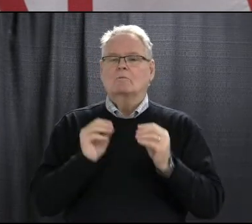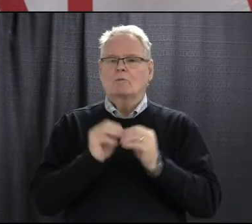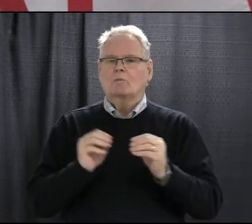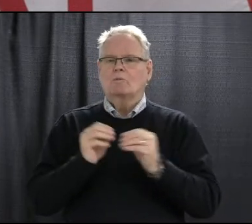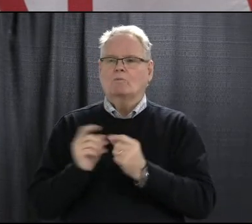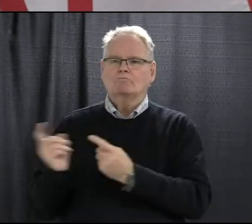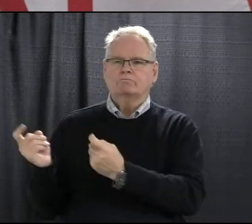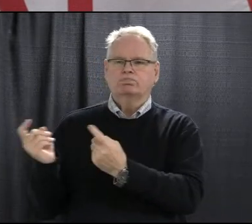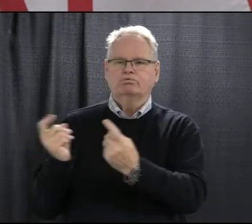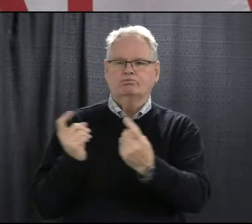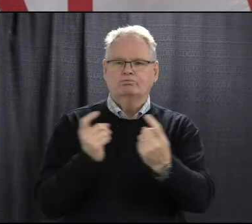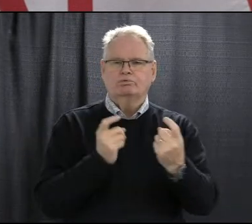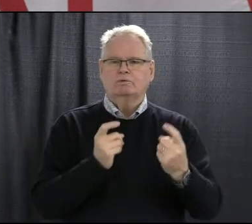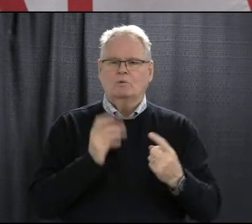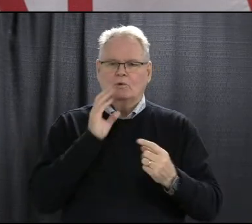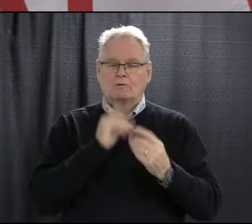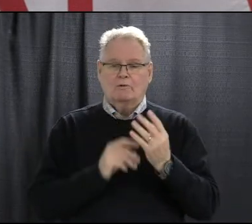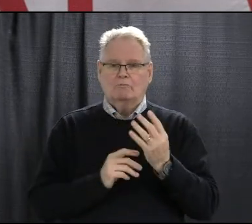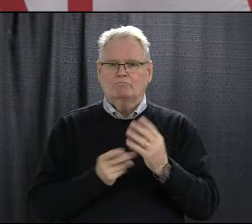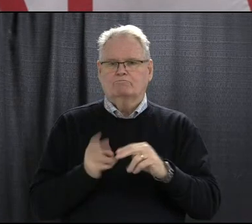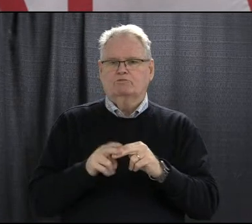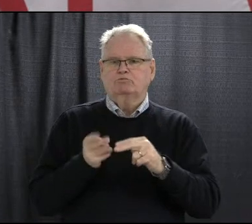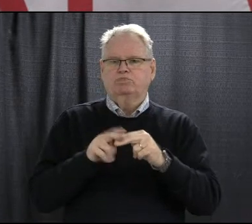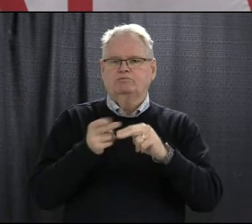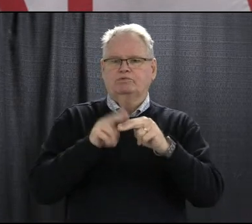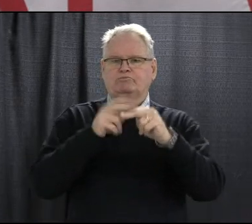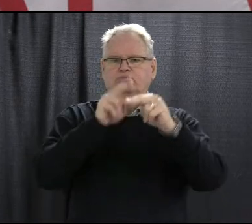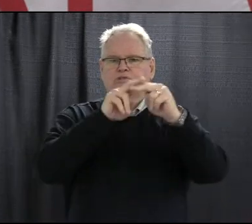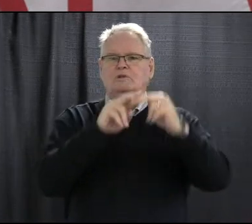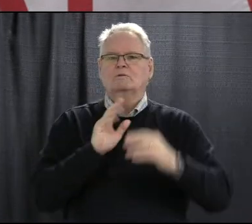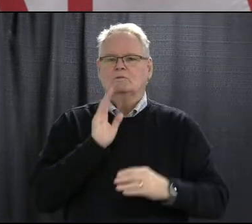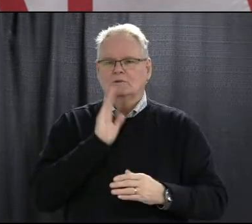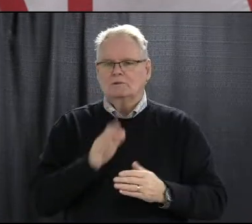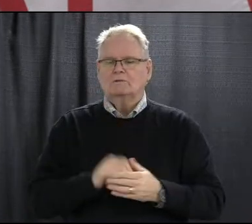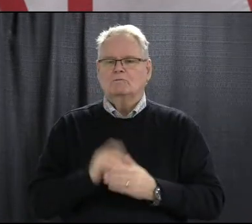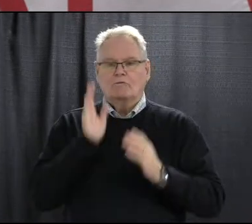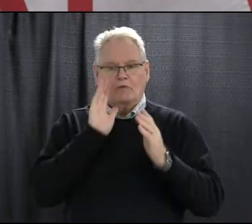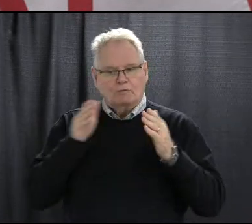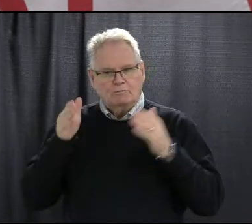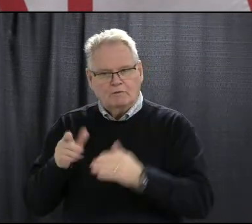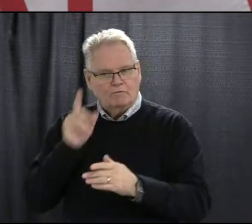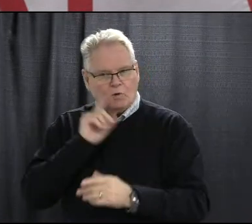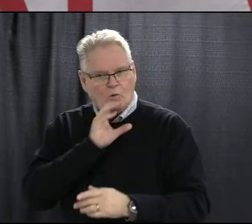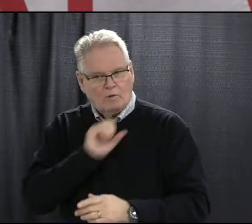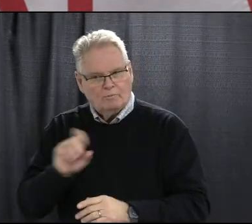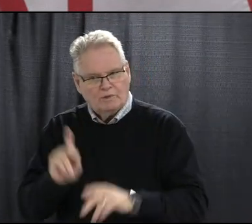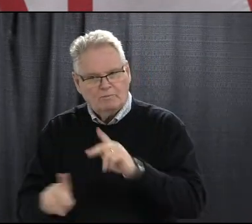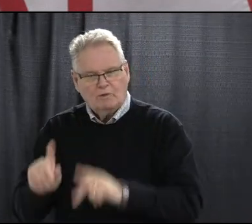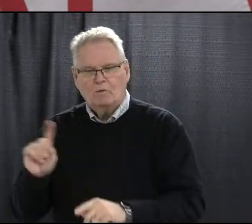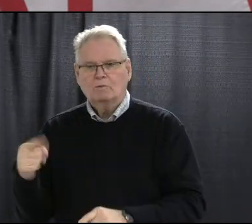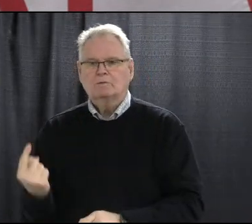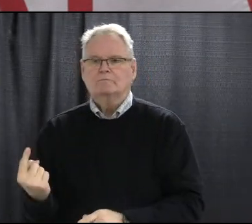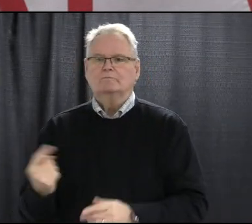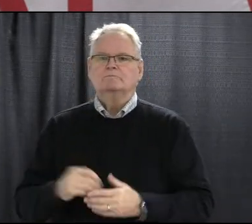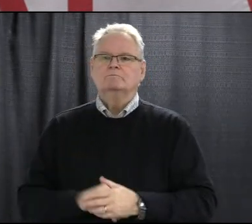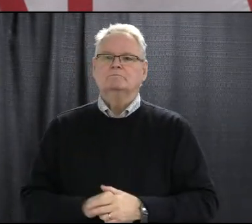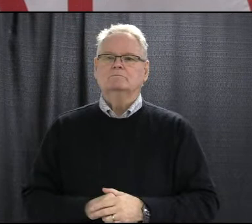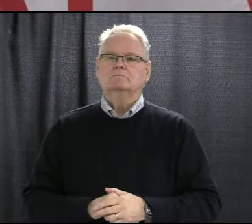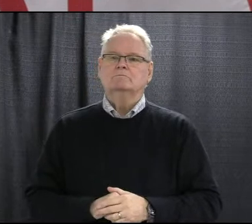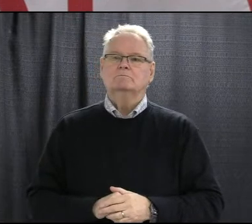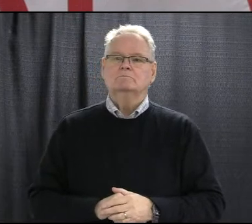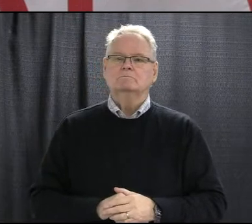average. There are currently 7 individuals practicing in the province who have completed the care of the elderly training